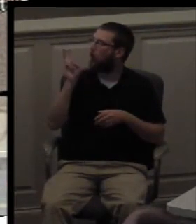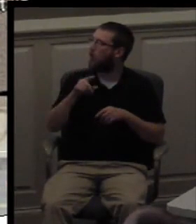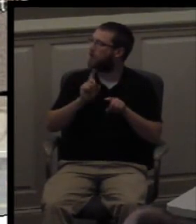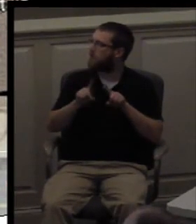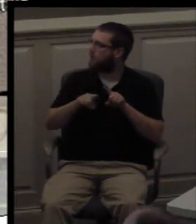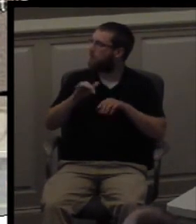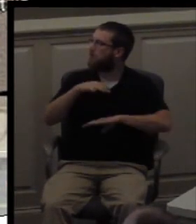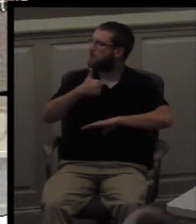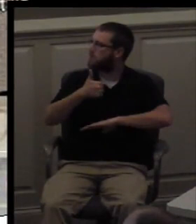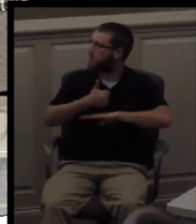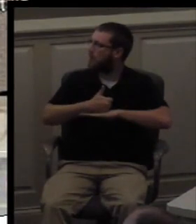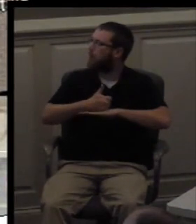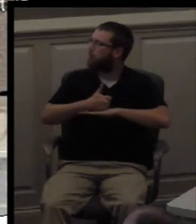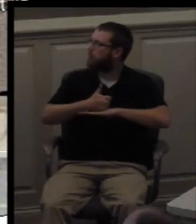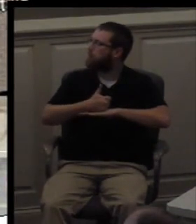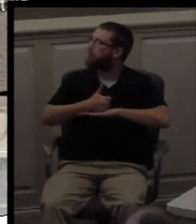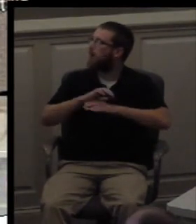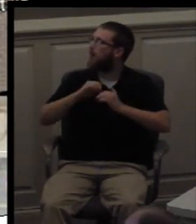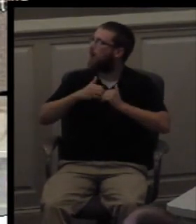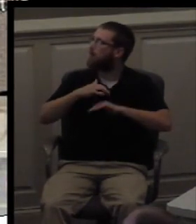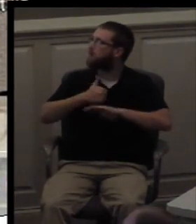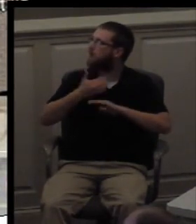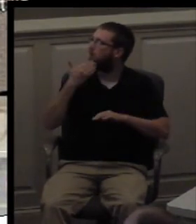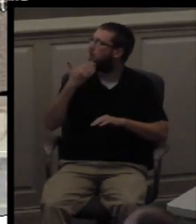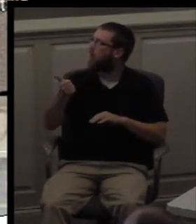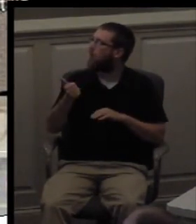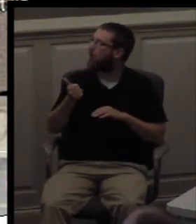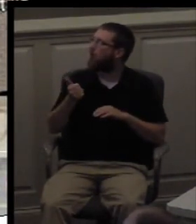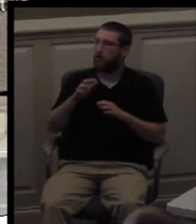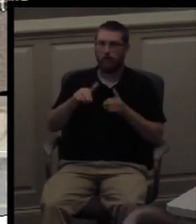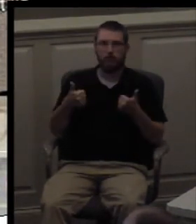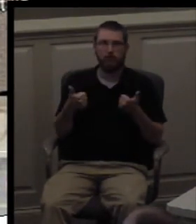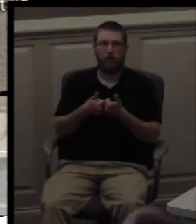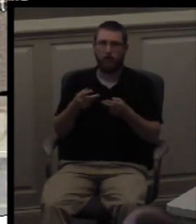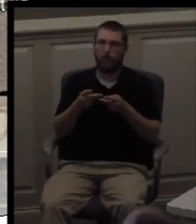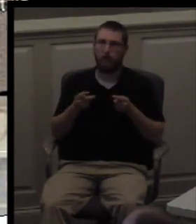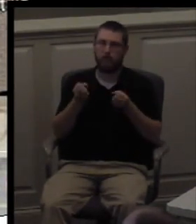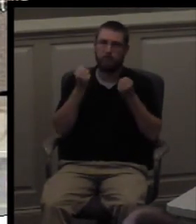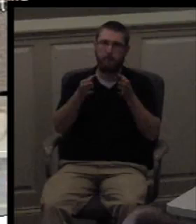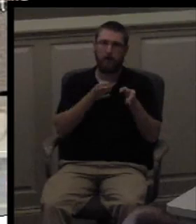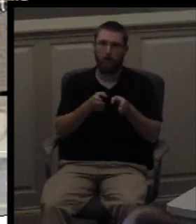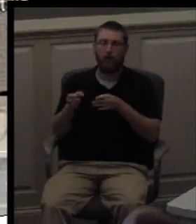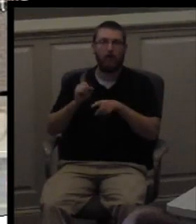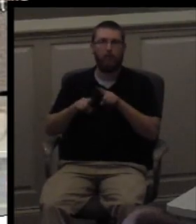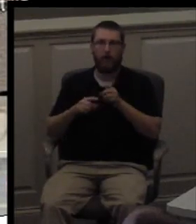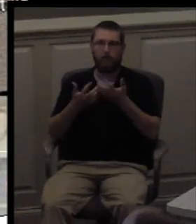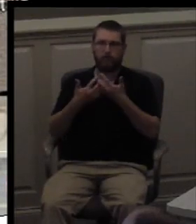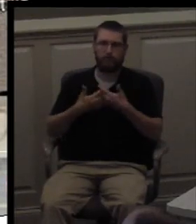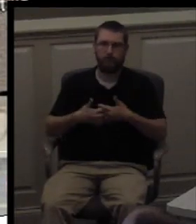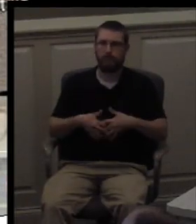of the pieces on the site. It's a challenging site in many ways, but we think it's workable.